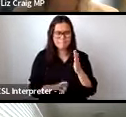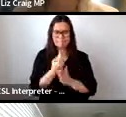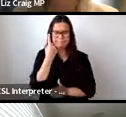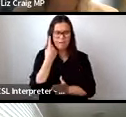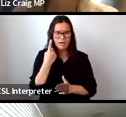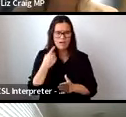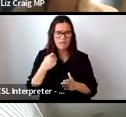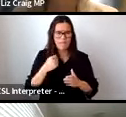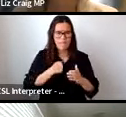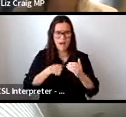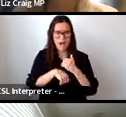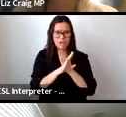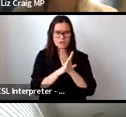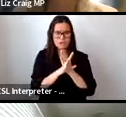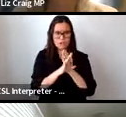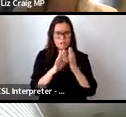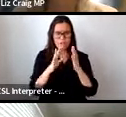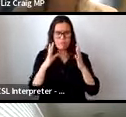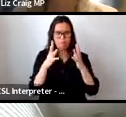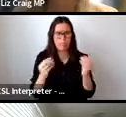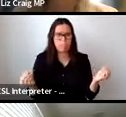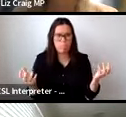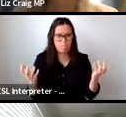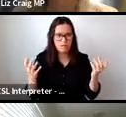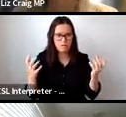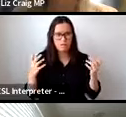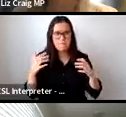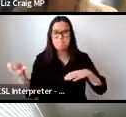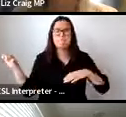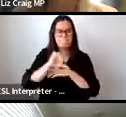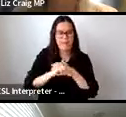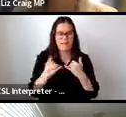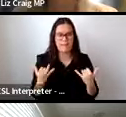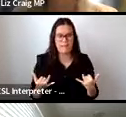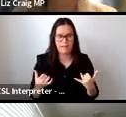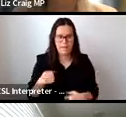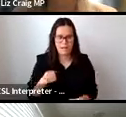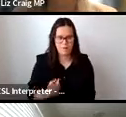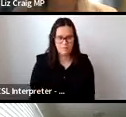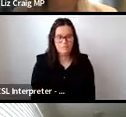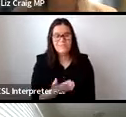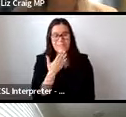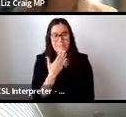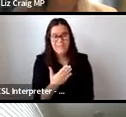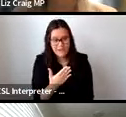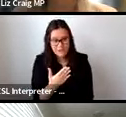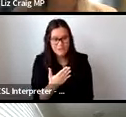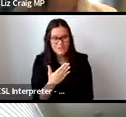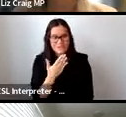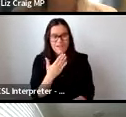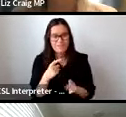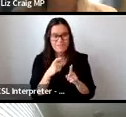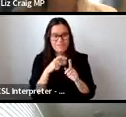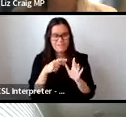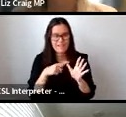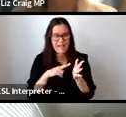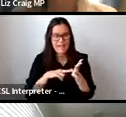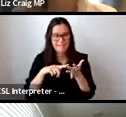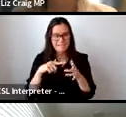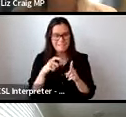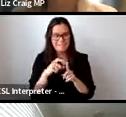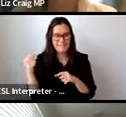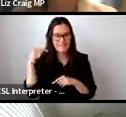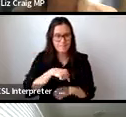session and then got added back into the public session. So thank you so much for coming before us today. We